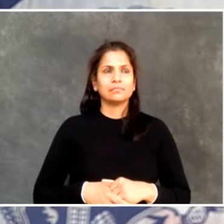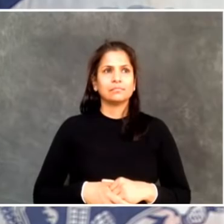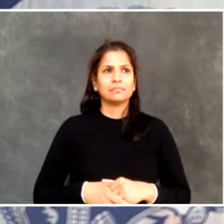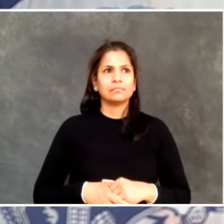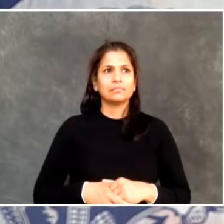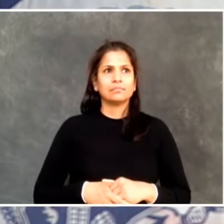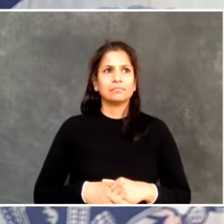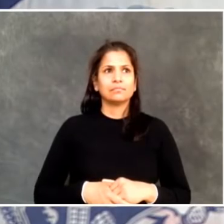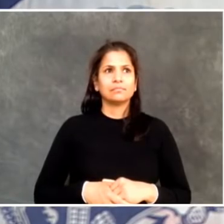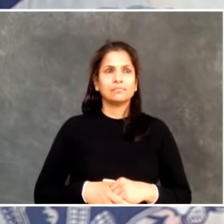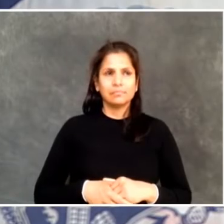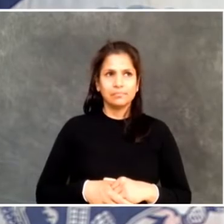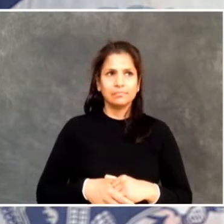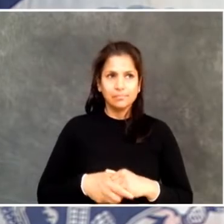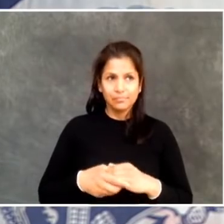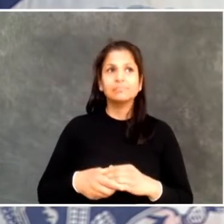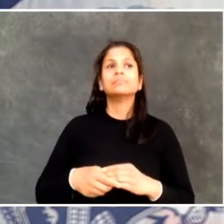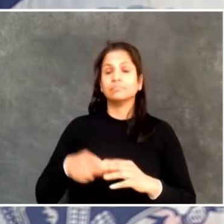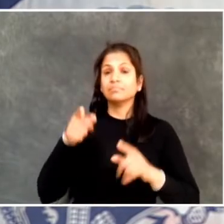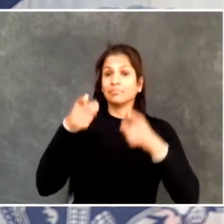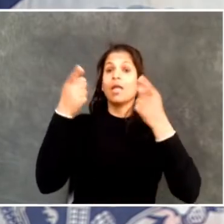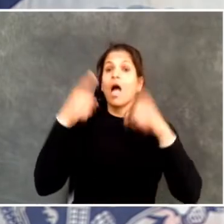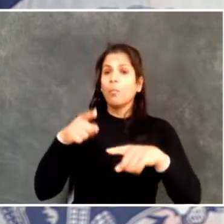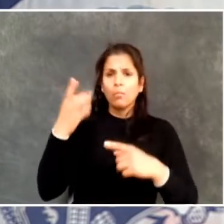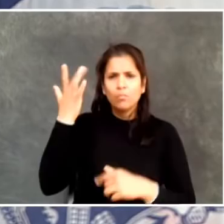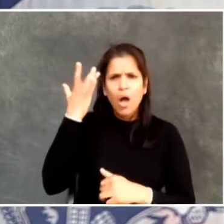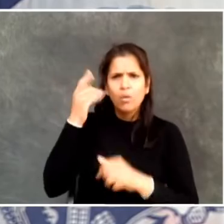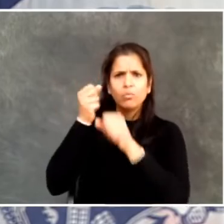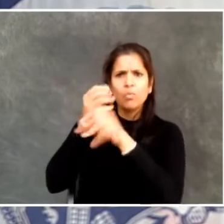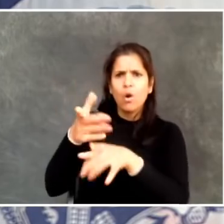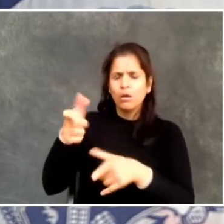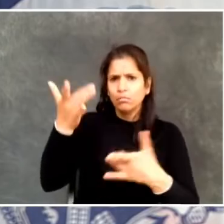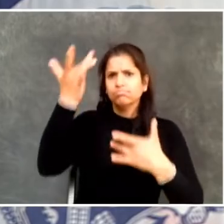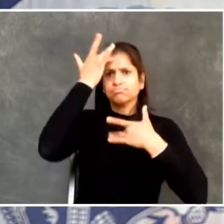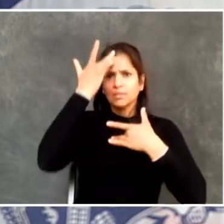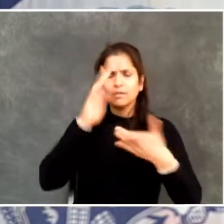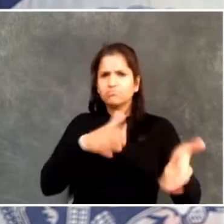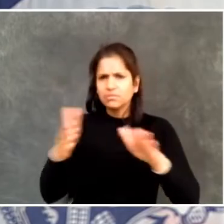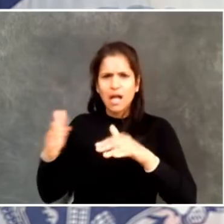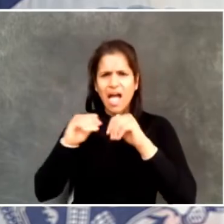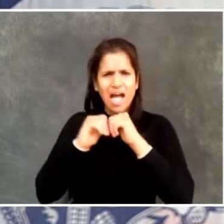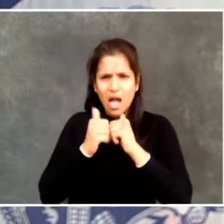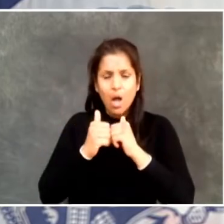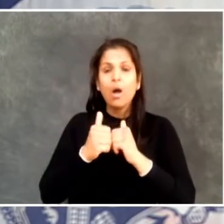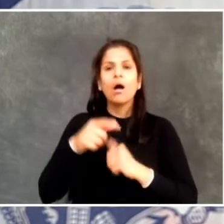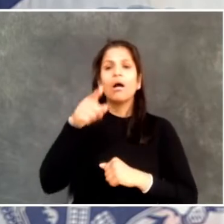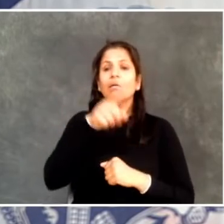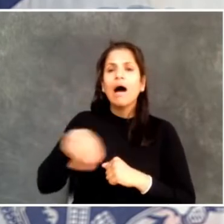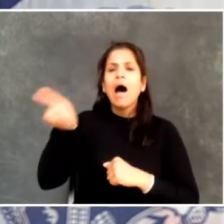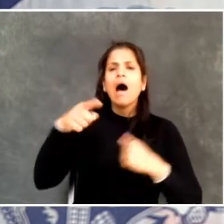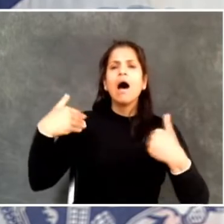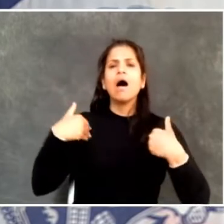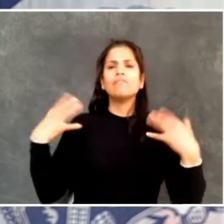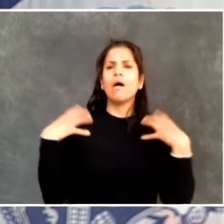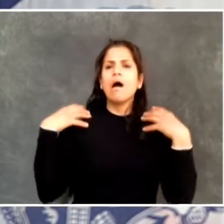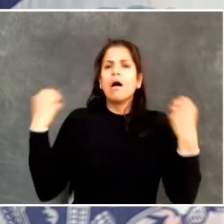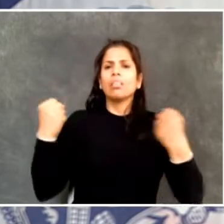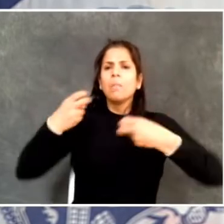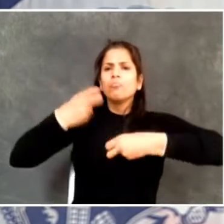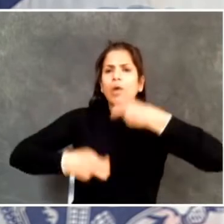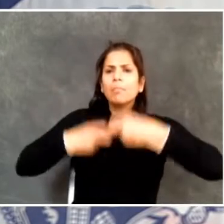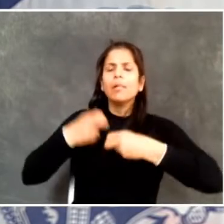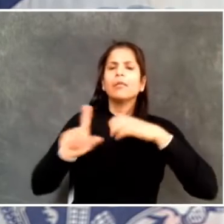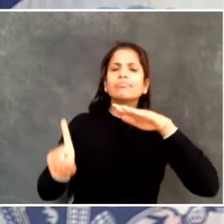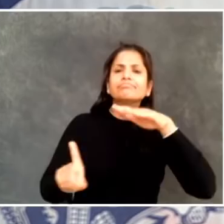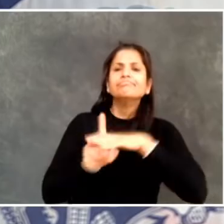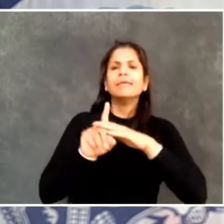there's still a reality that folks with more resources get more health care. So I would say the first thing to know is that, you know, there